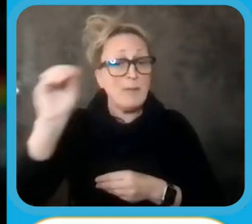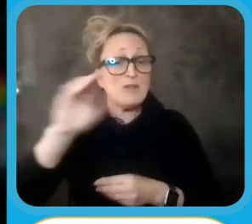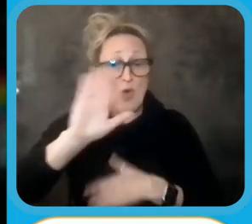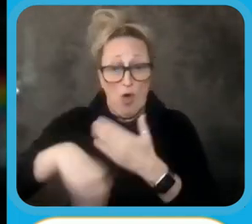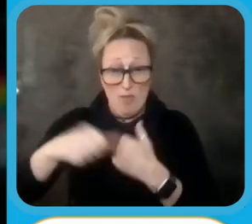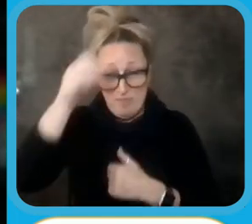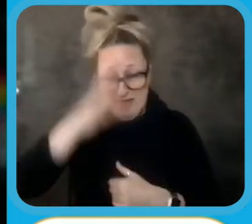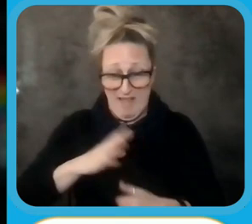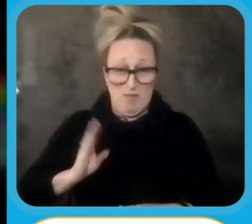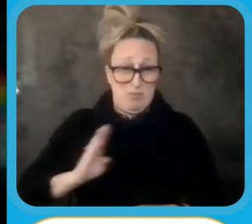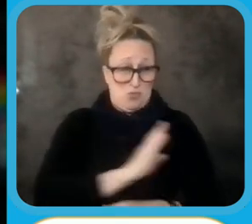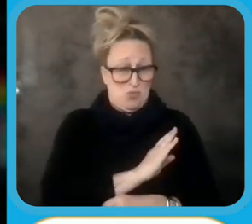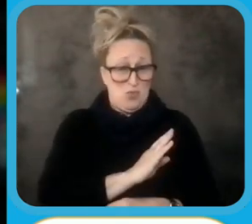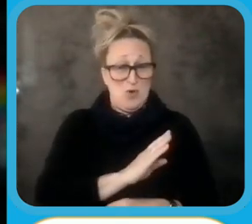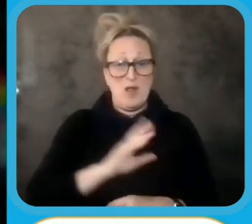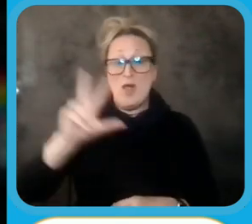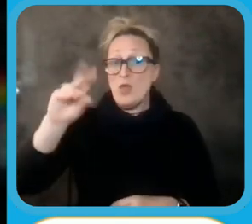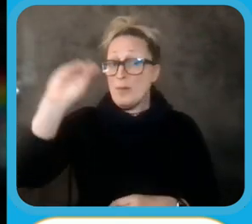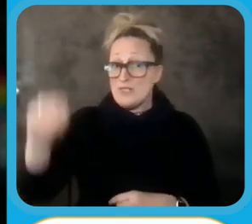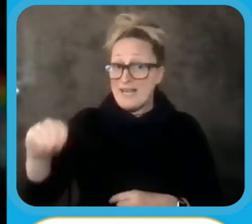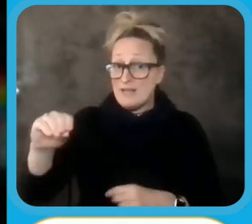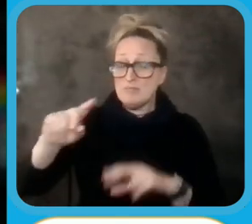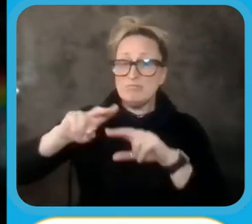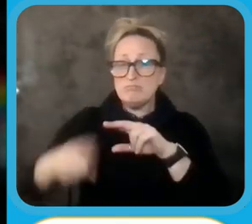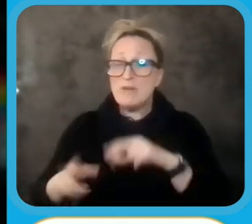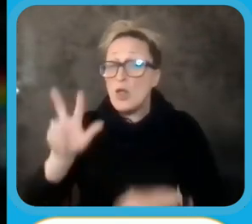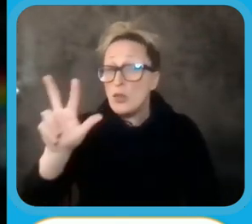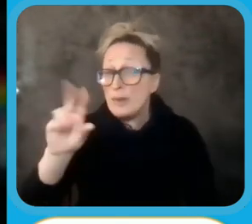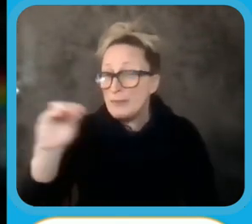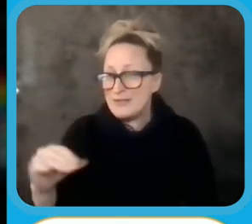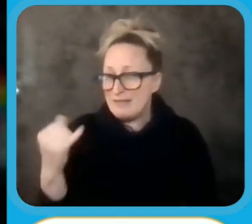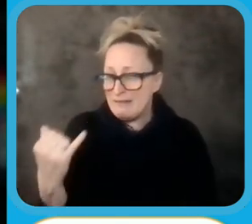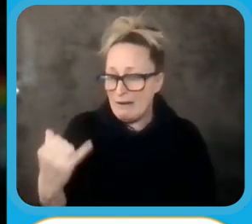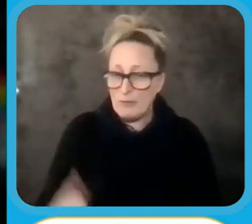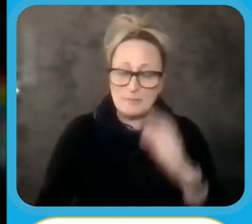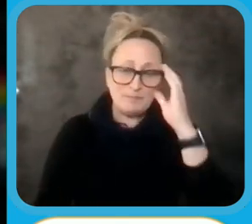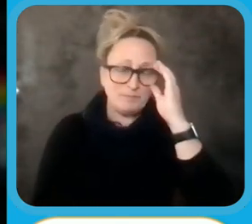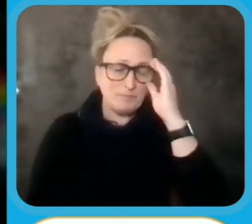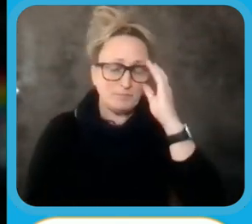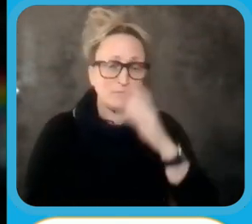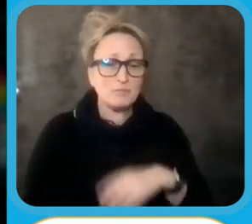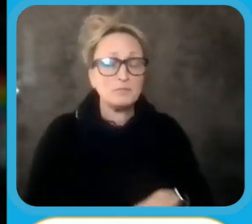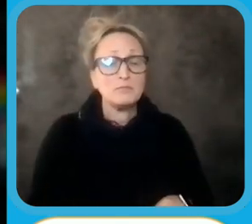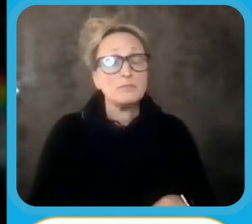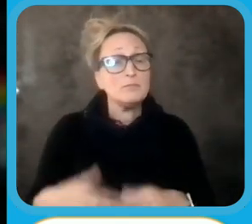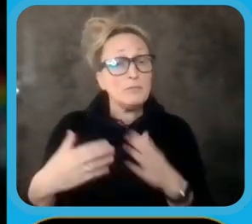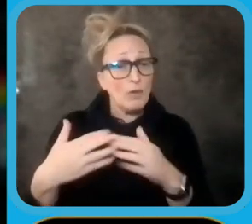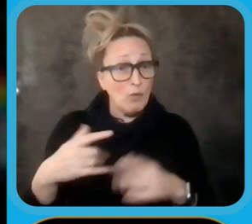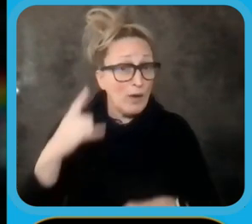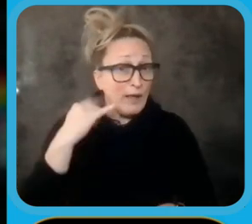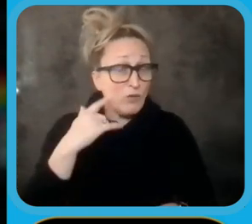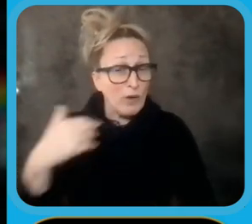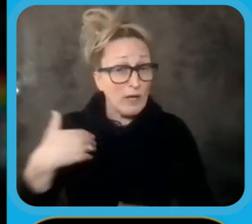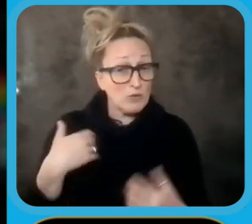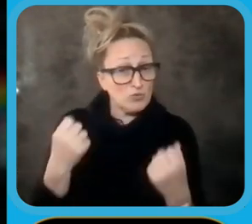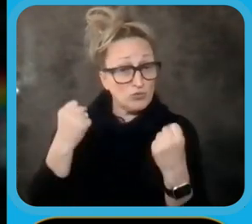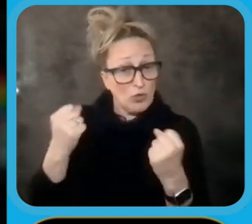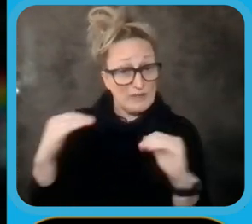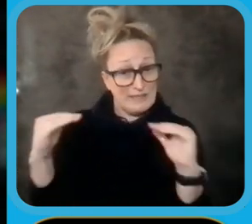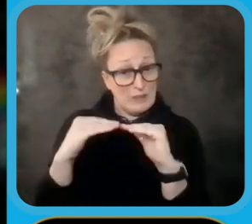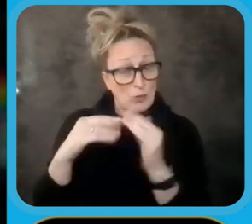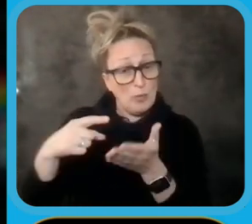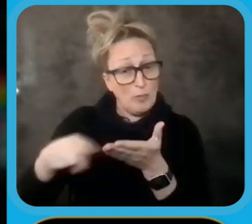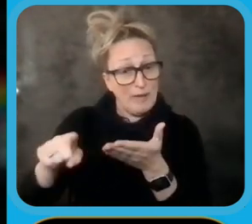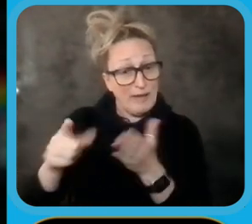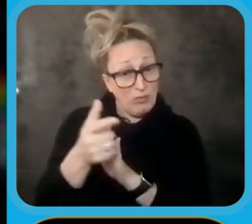boards dropped from 30% to just 3%. And although California has the strongest equal pay laws in the